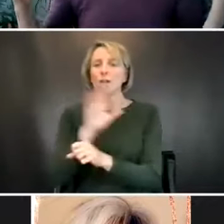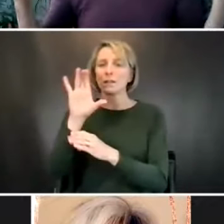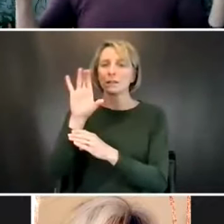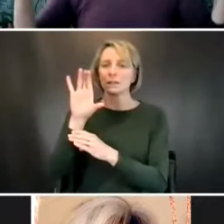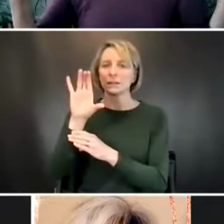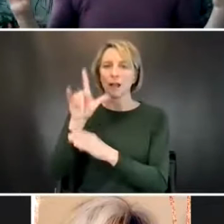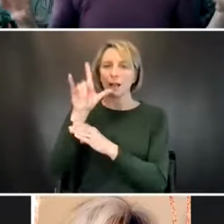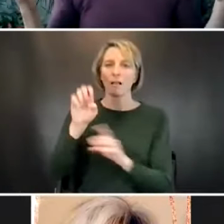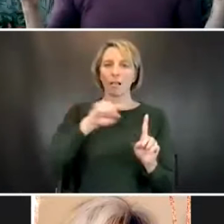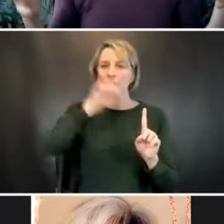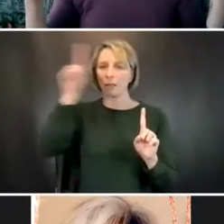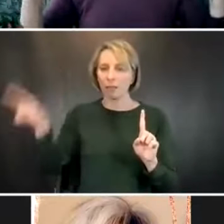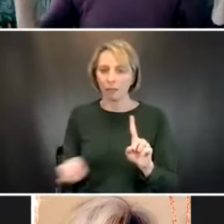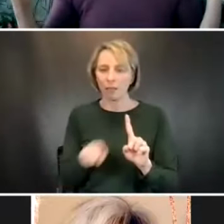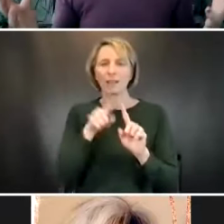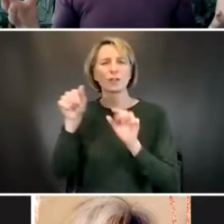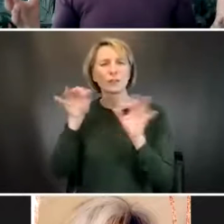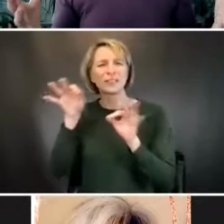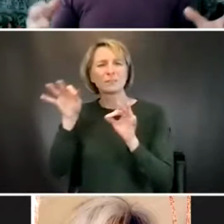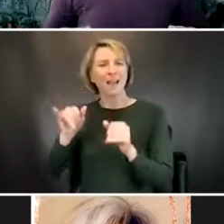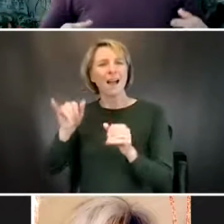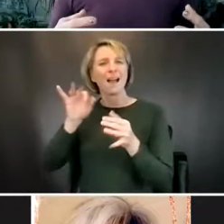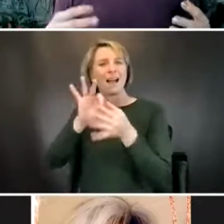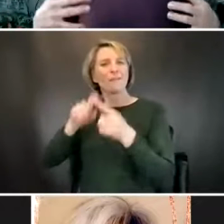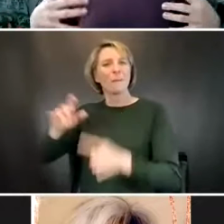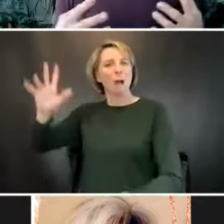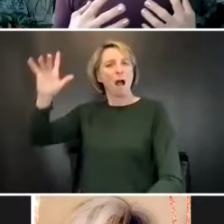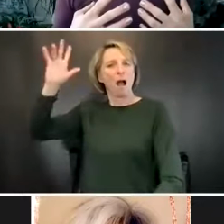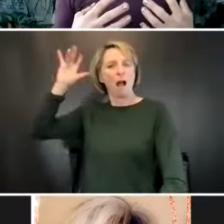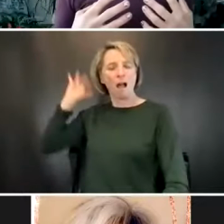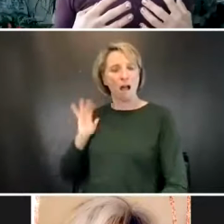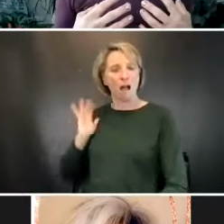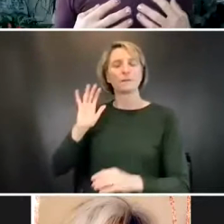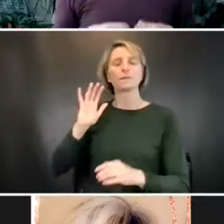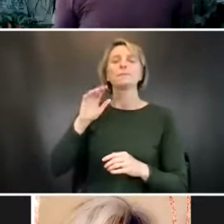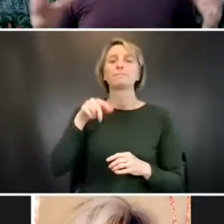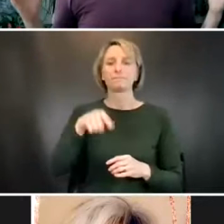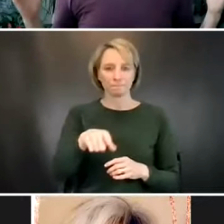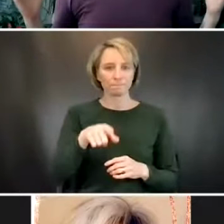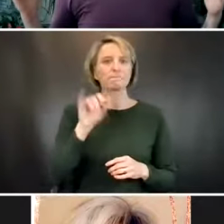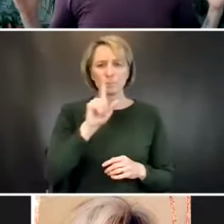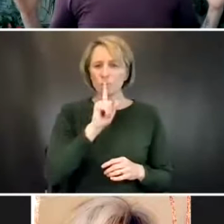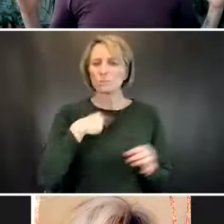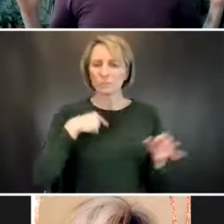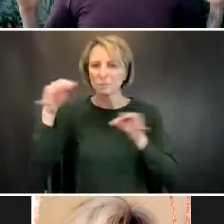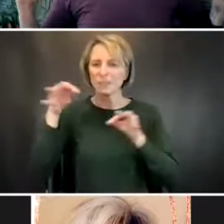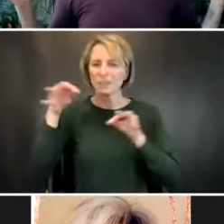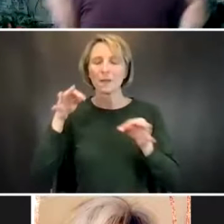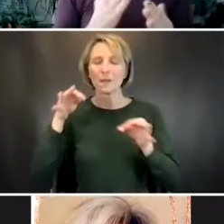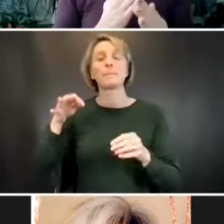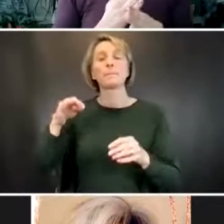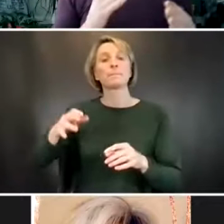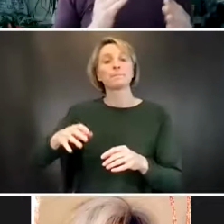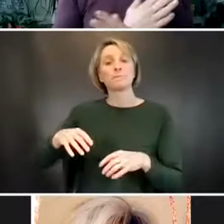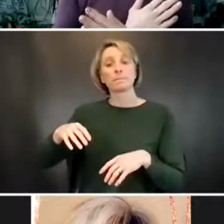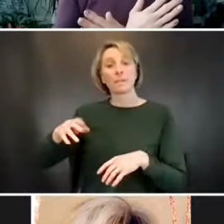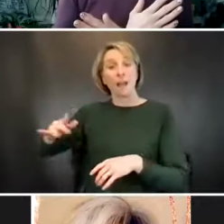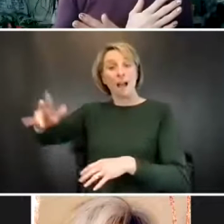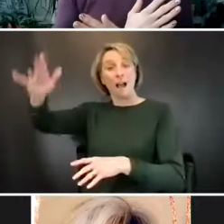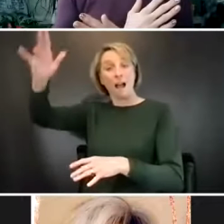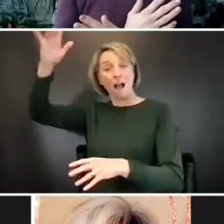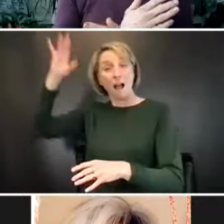had seen the lion in that situation, our autonomic nervous system would have very quickly